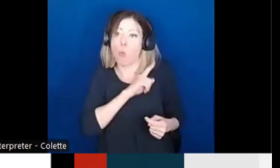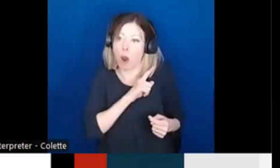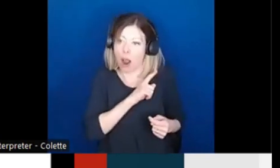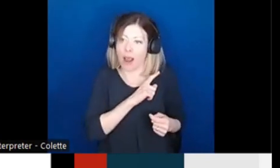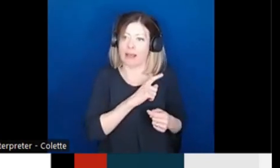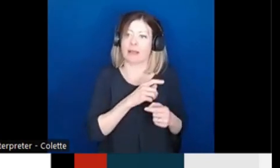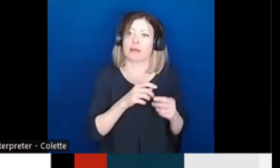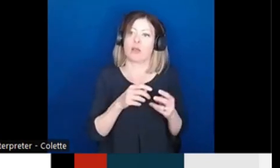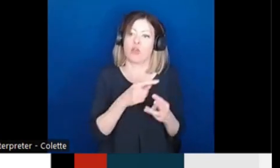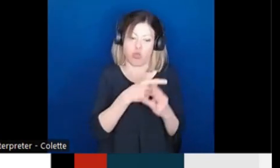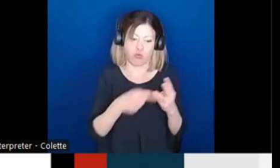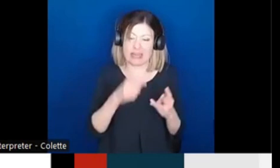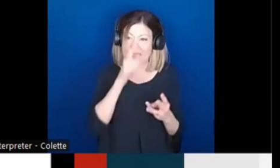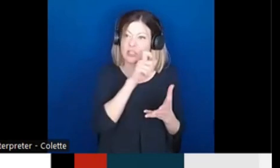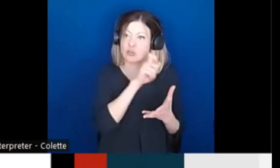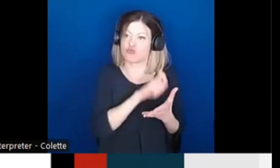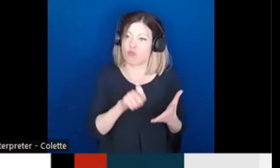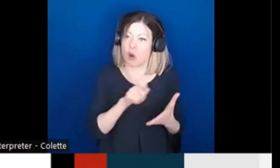a bit too passionate.